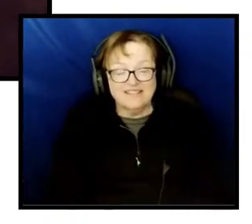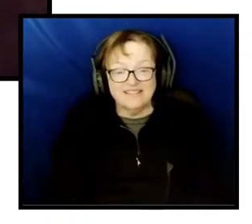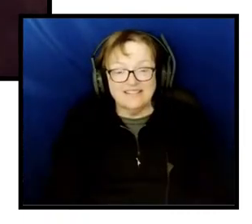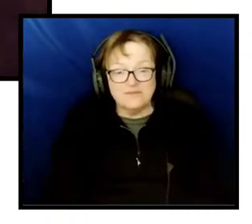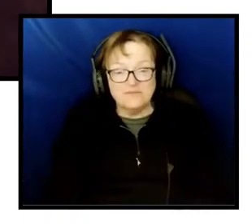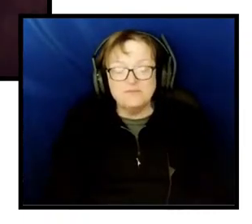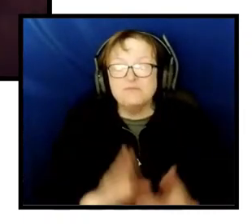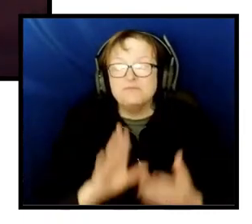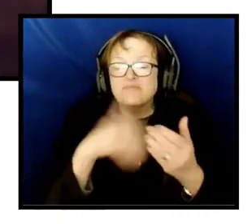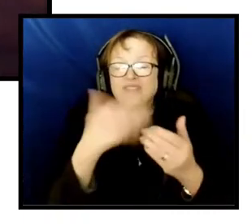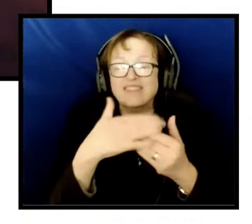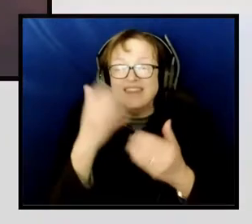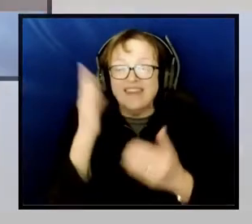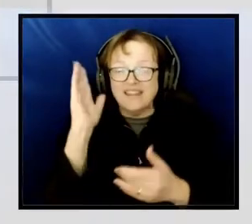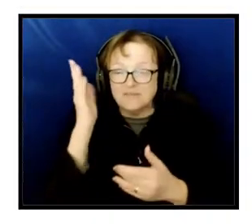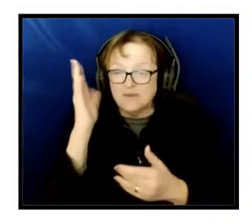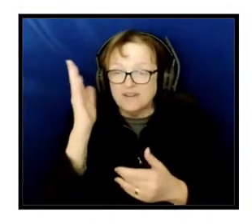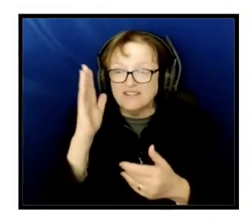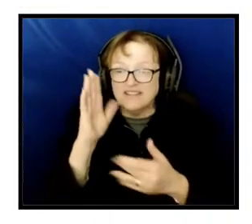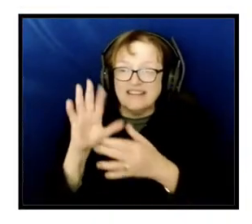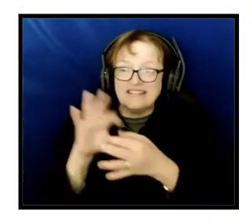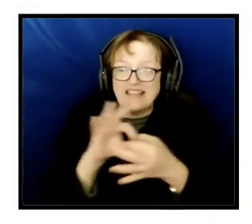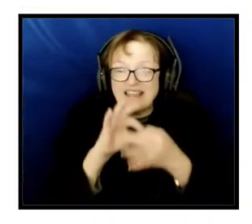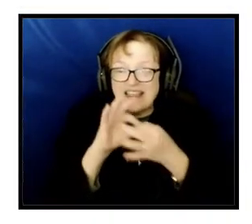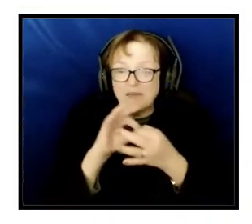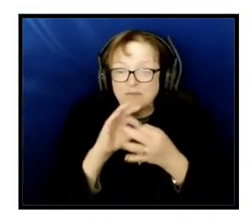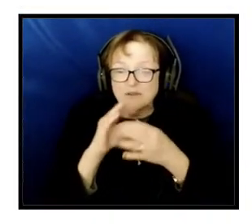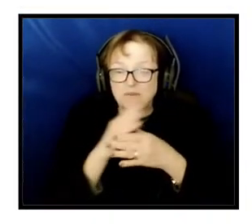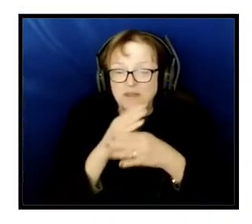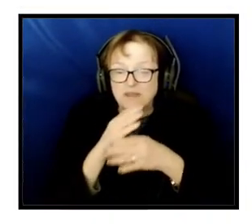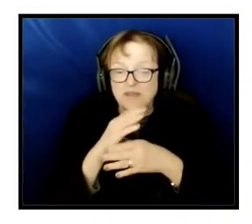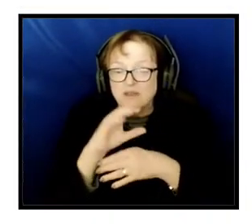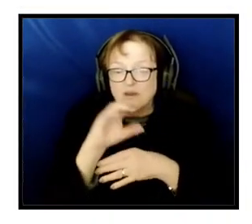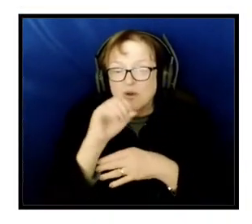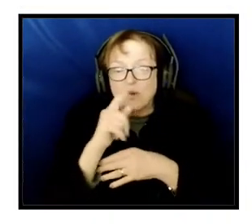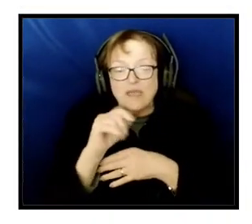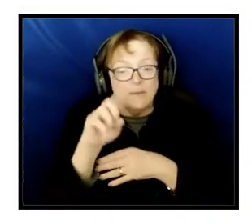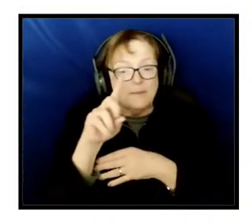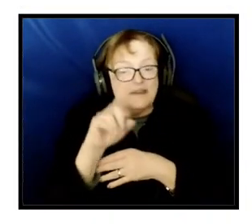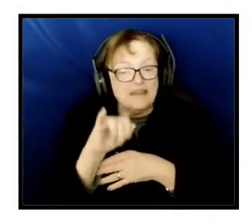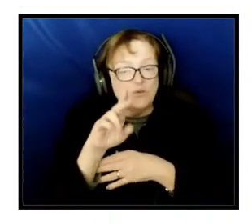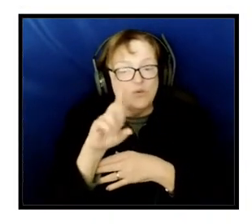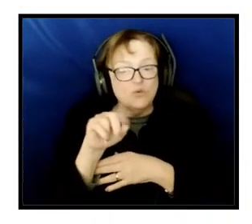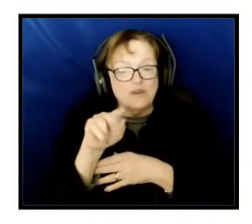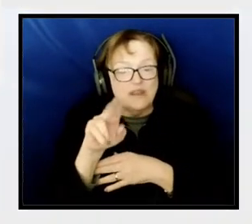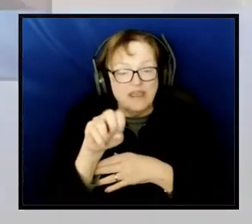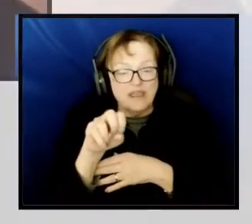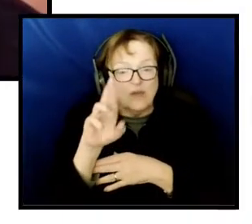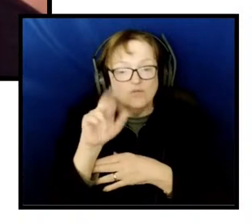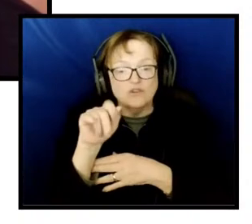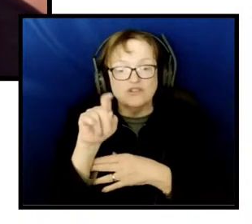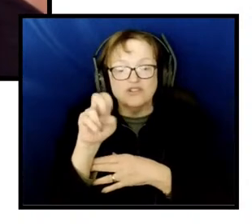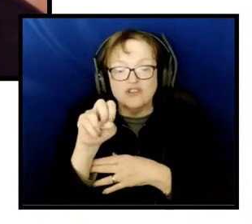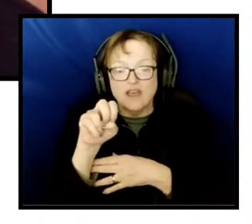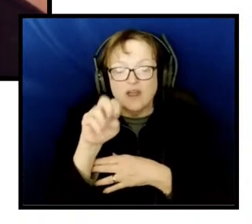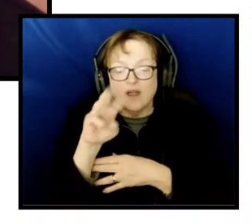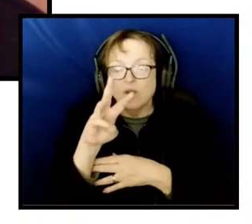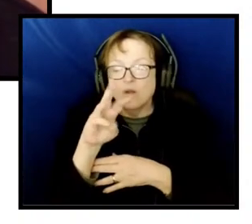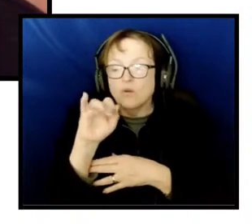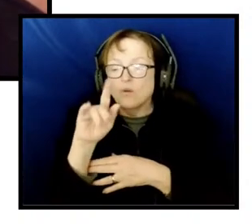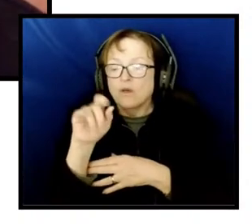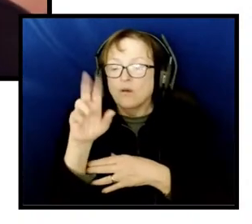Our next presentation is a collaboration between Ogemdi Ude and Rochelle Jamila Wilbun. Their